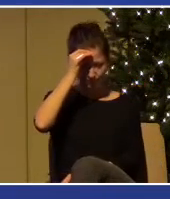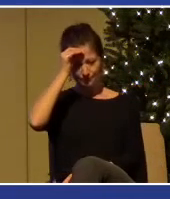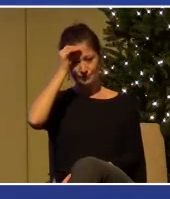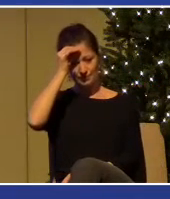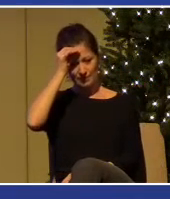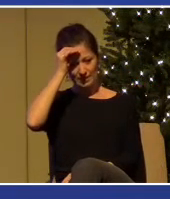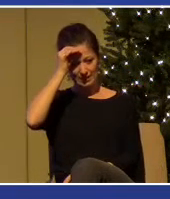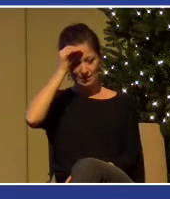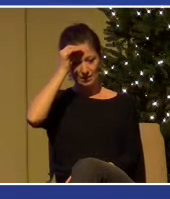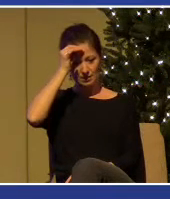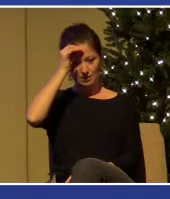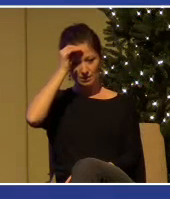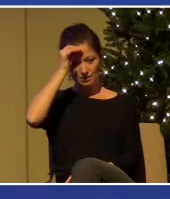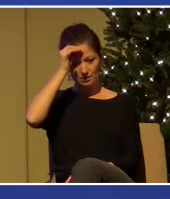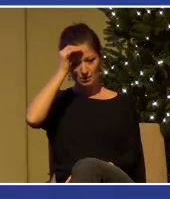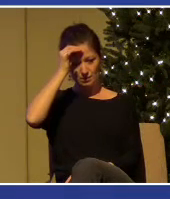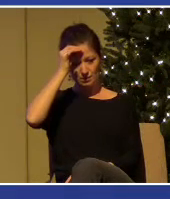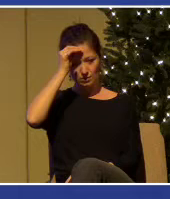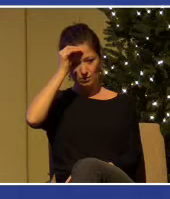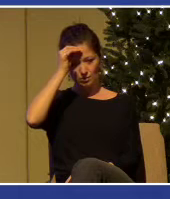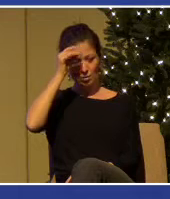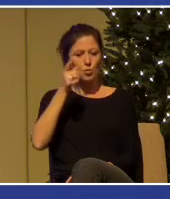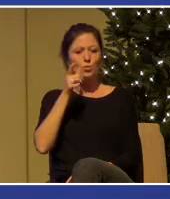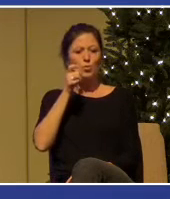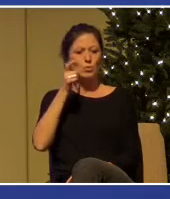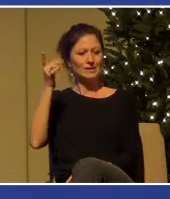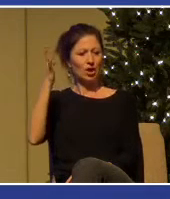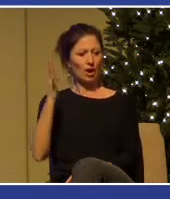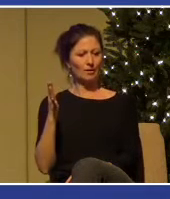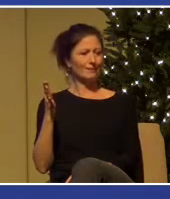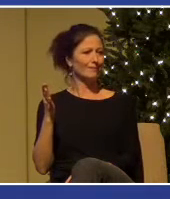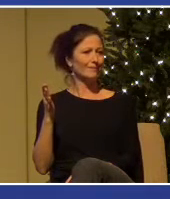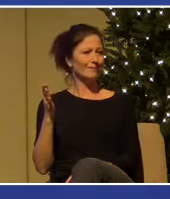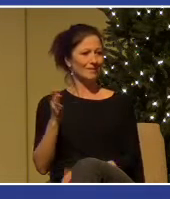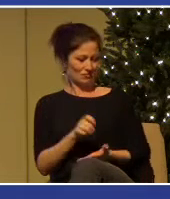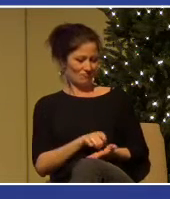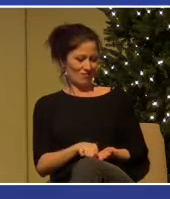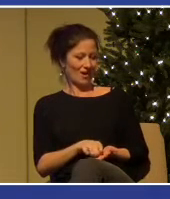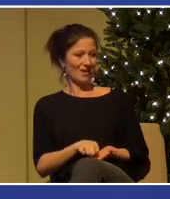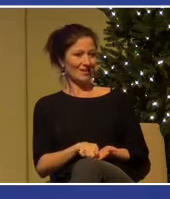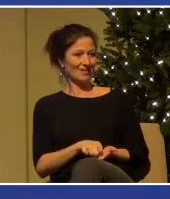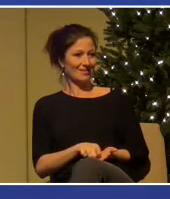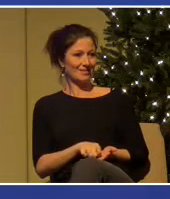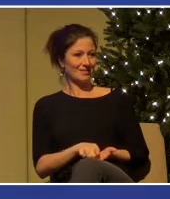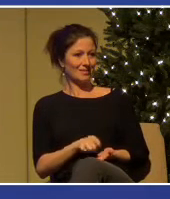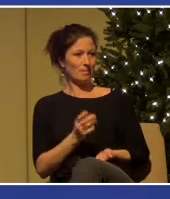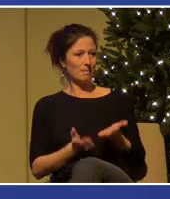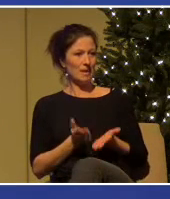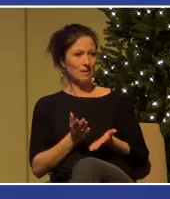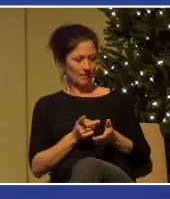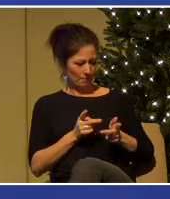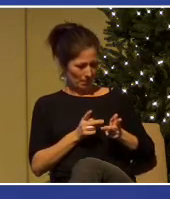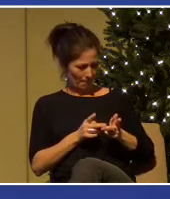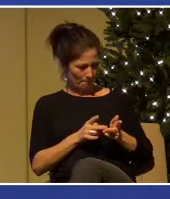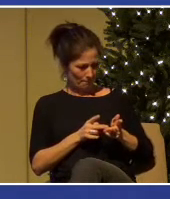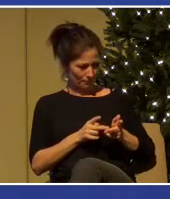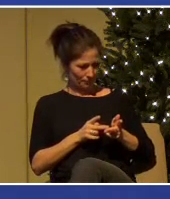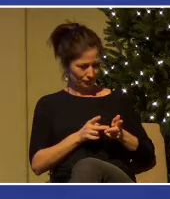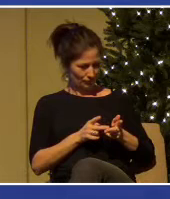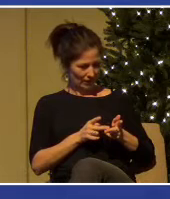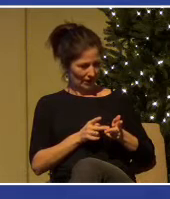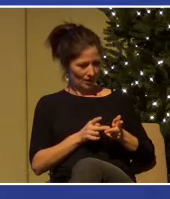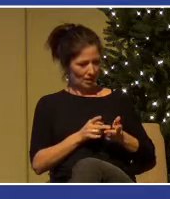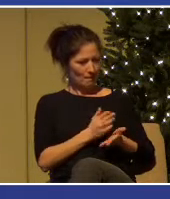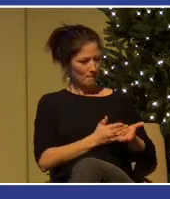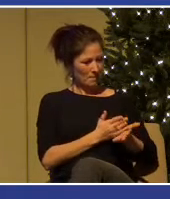about who they knew God to be. Was there a place where God had come to them, a place where